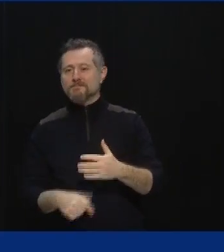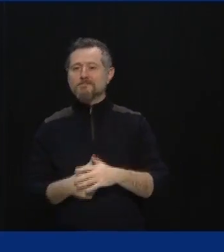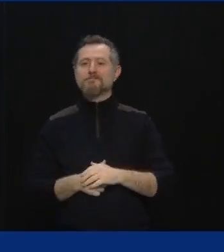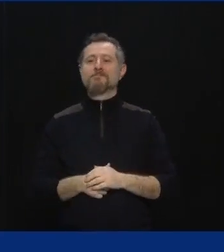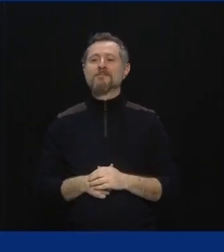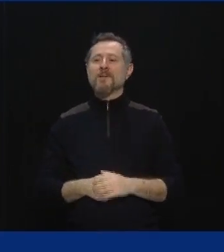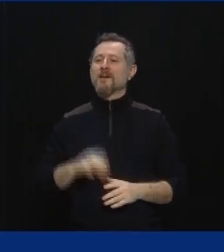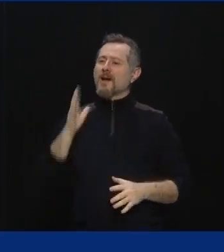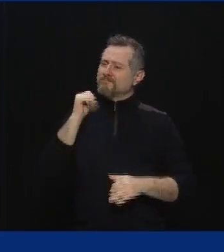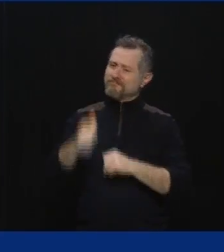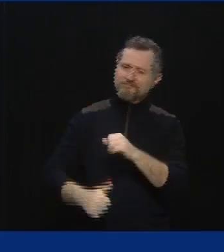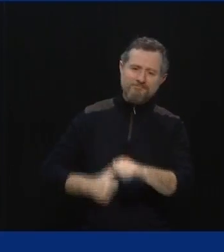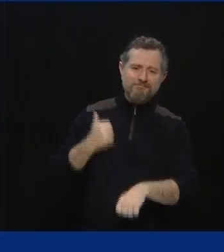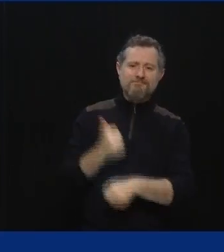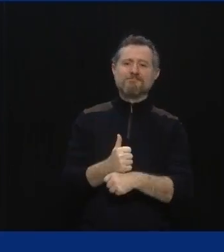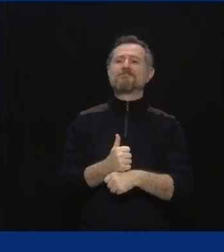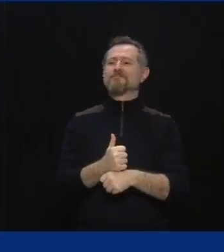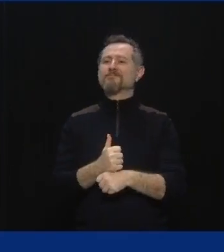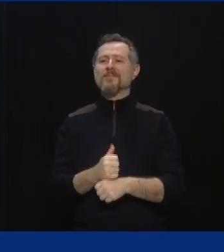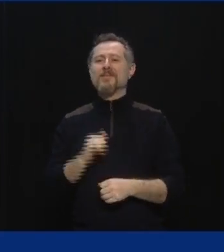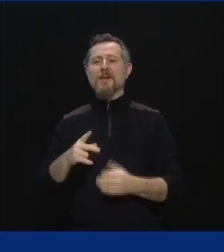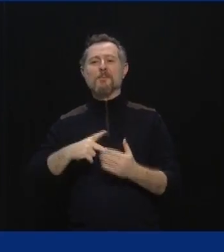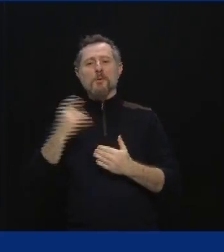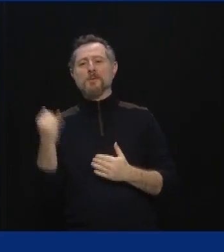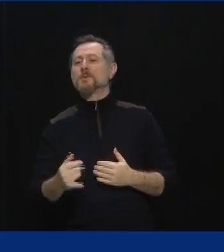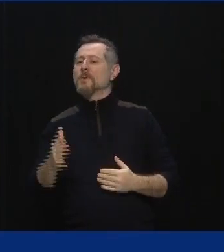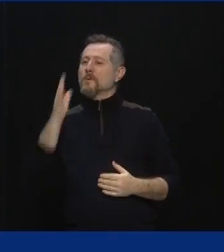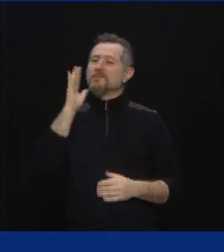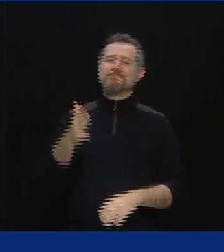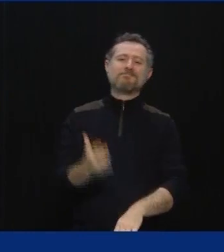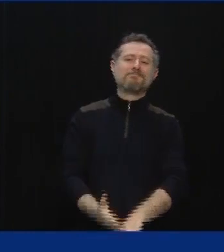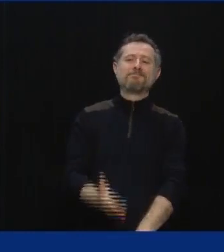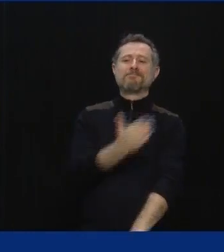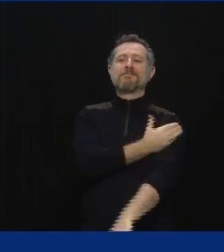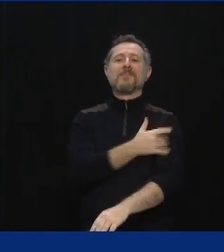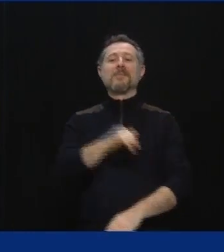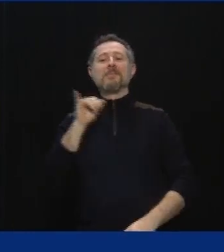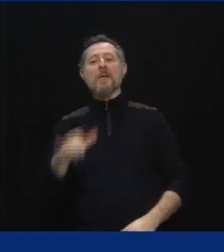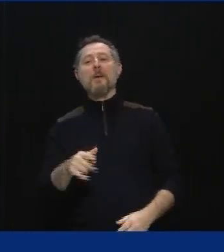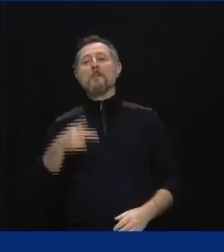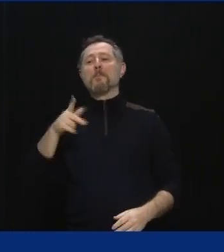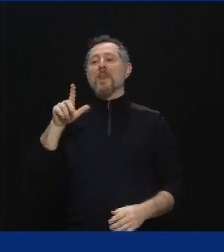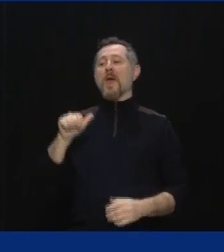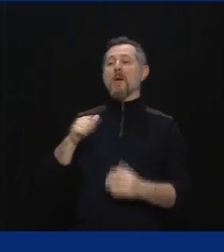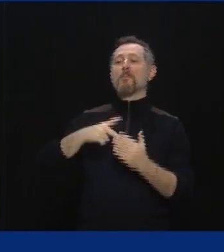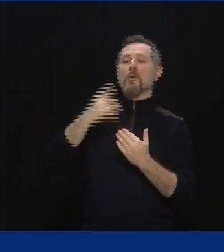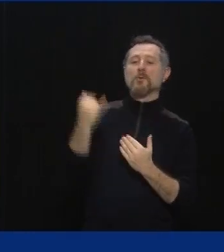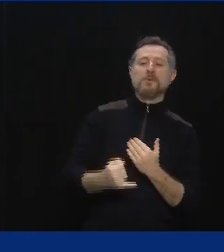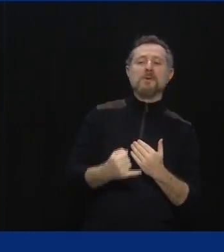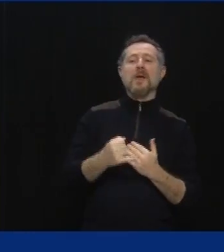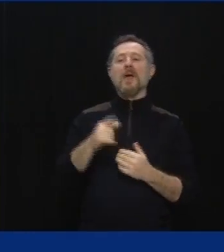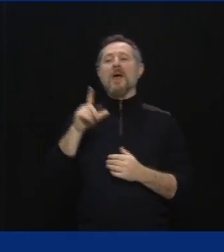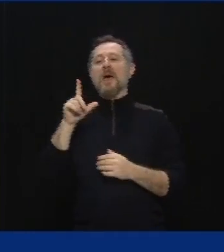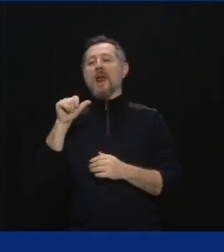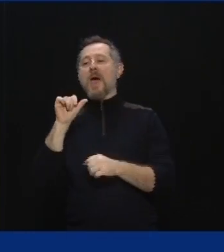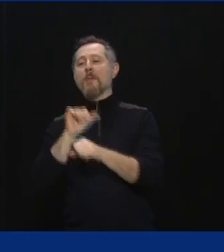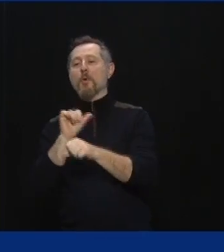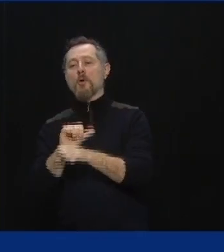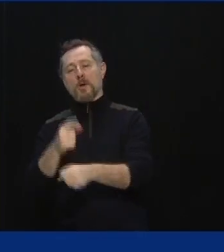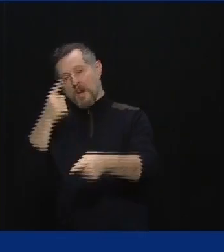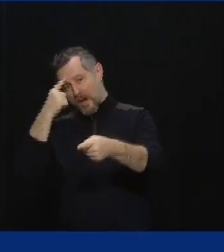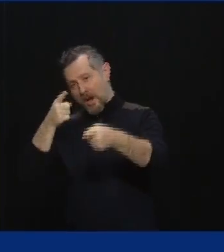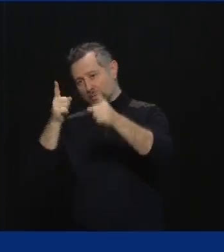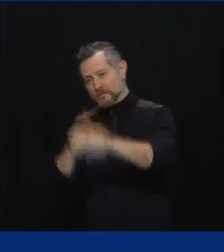in place a path-breaking project labor agreement committed to strong MWBE